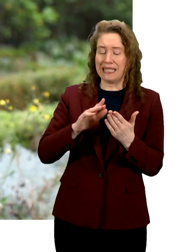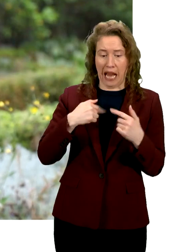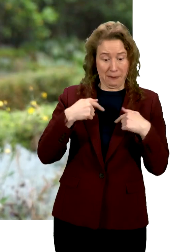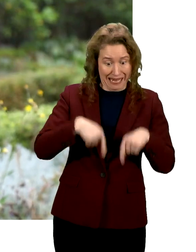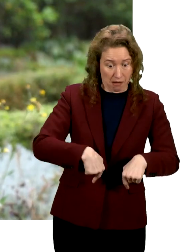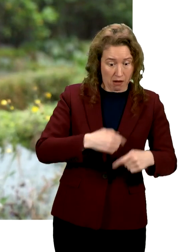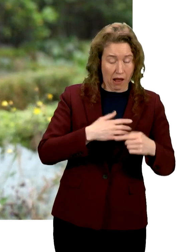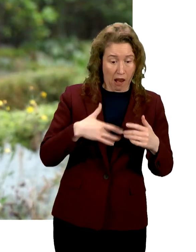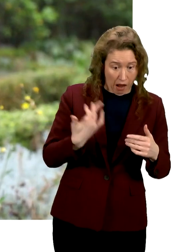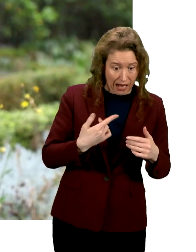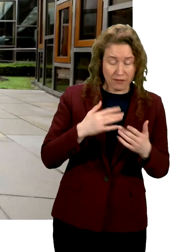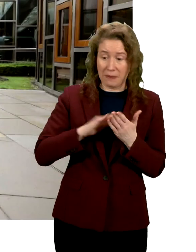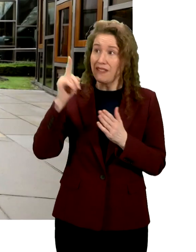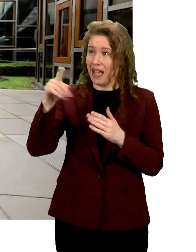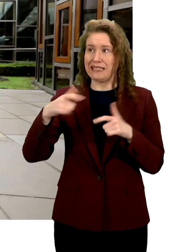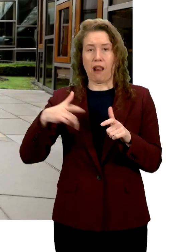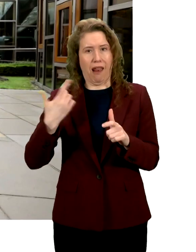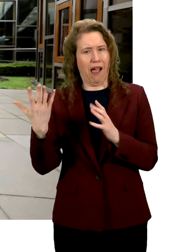some way too, through you.